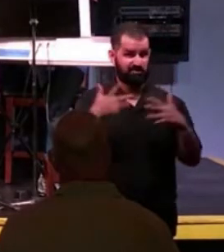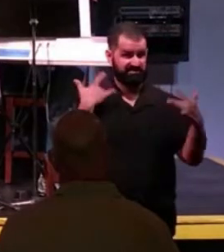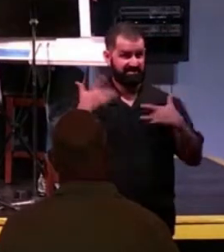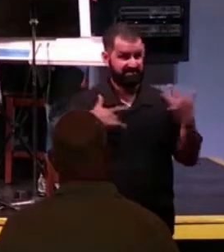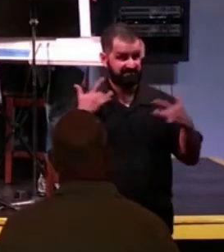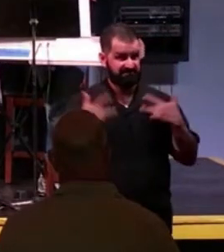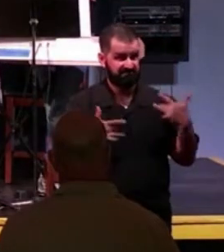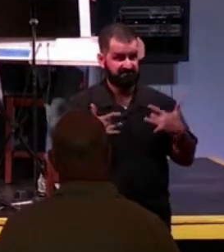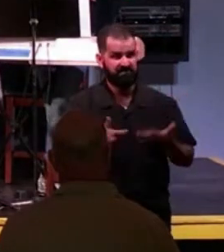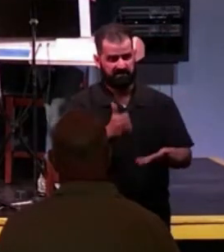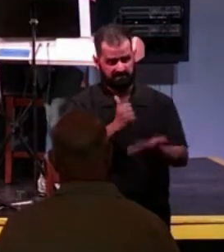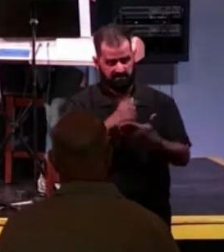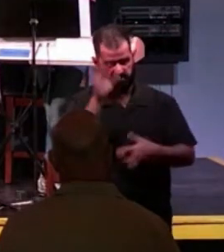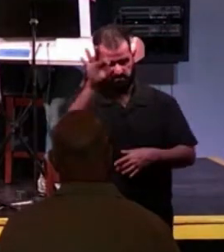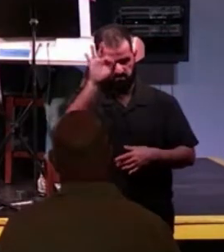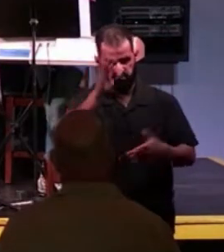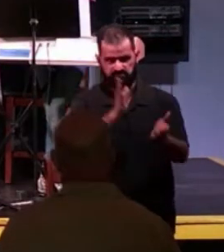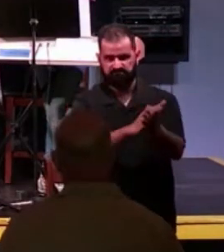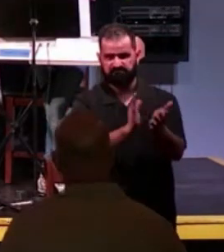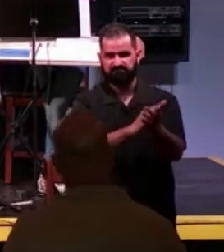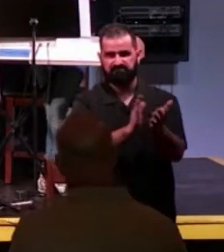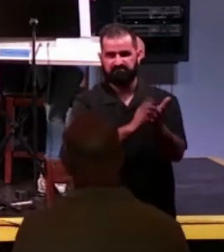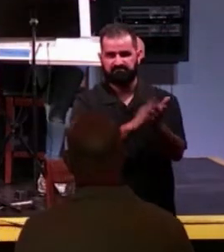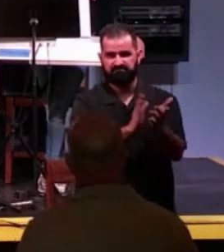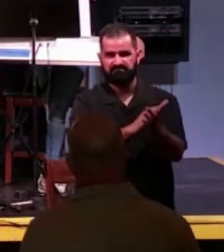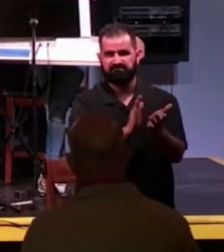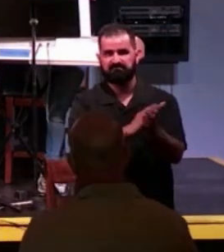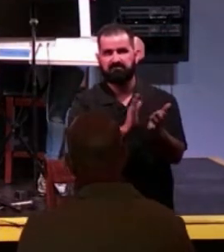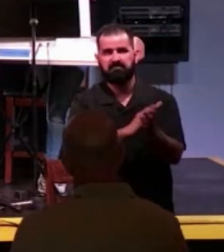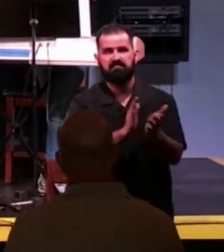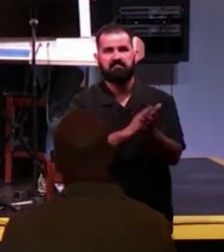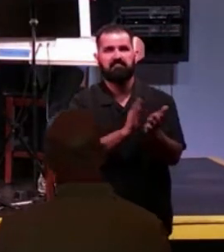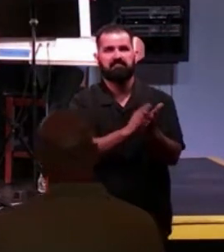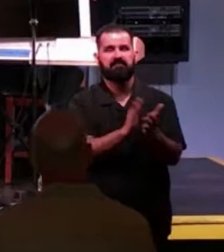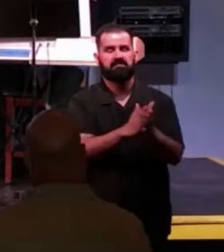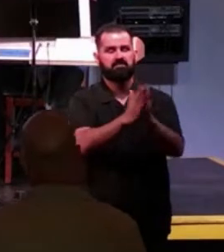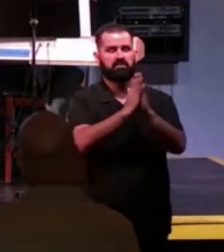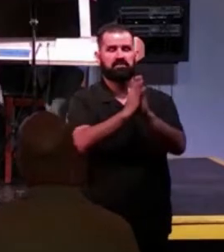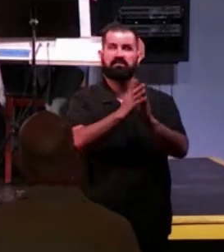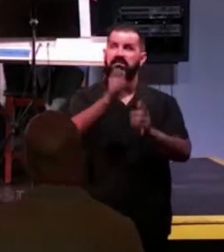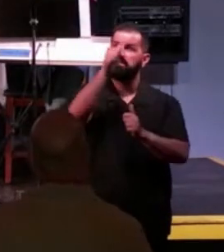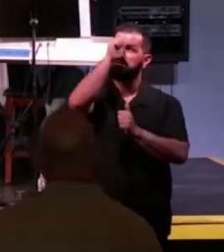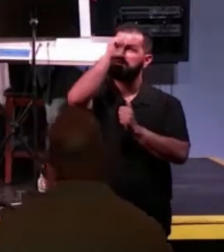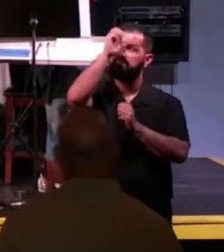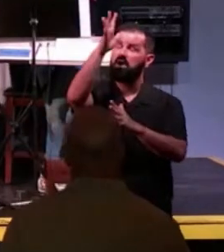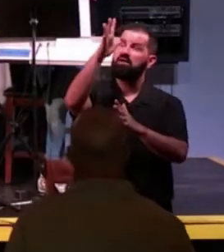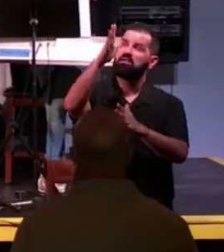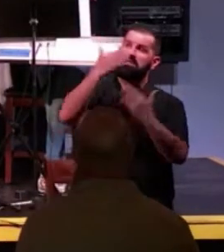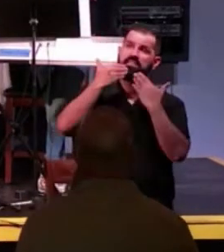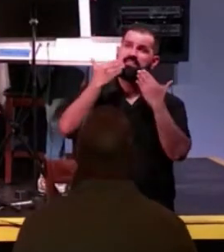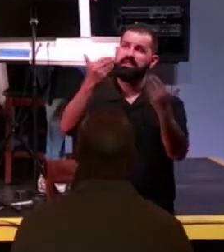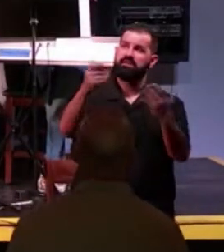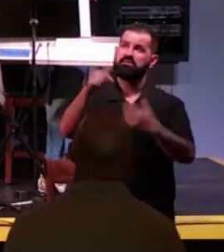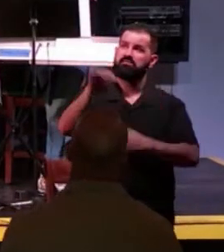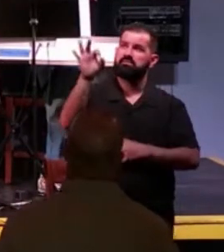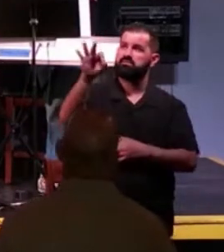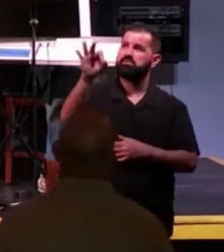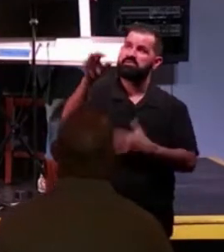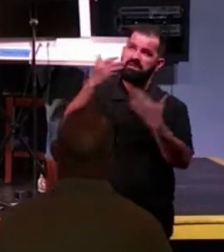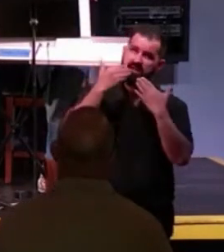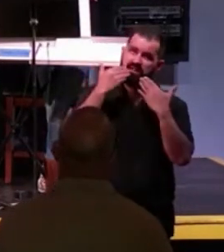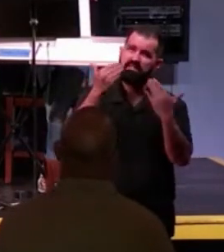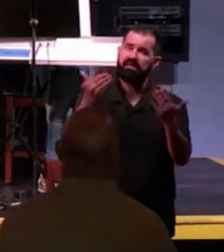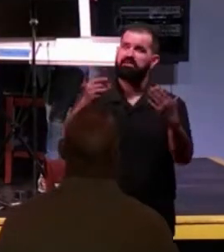help me preach today. Doesn't sound like it. Let's pray. Father, thank you for this word. Thank you